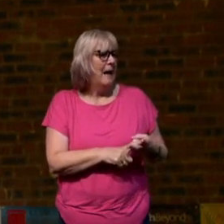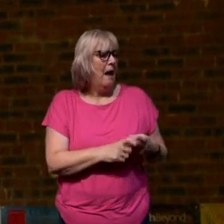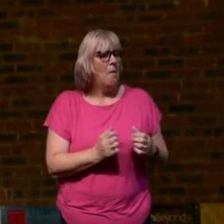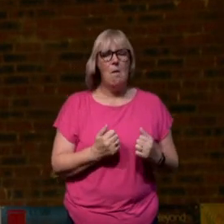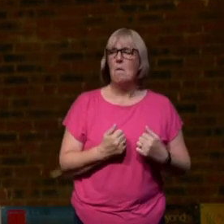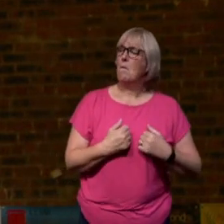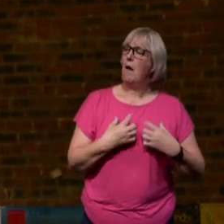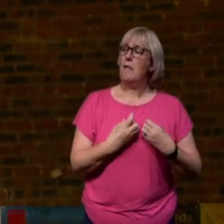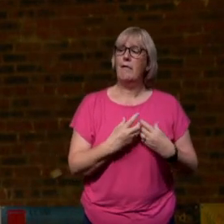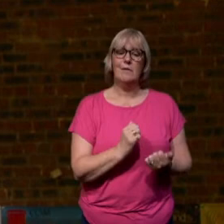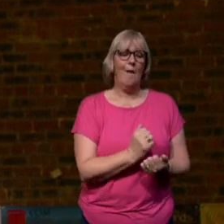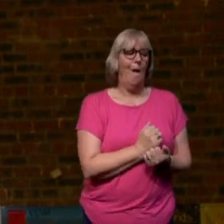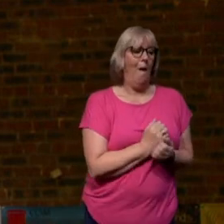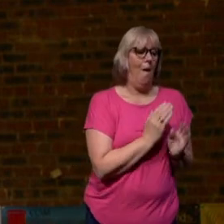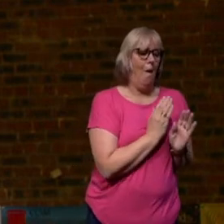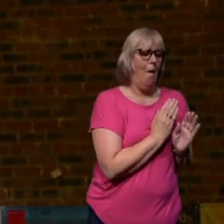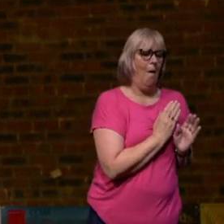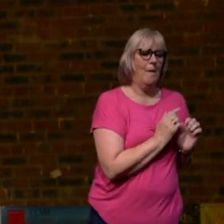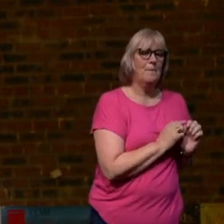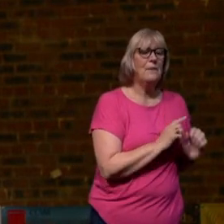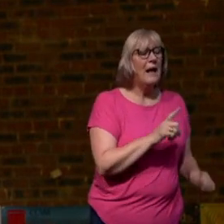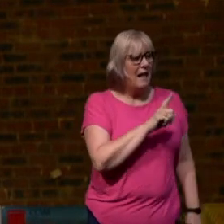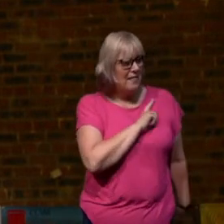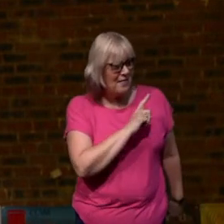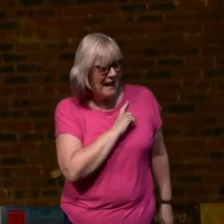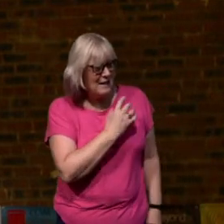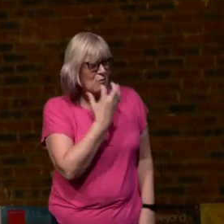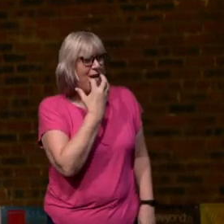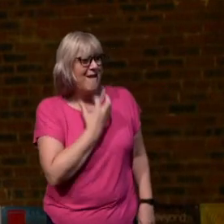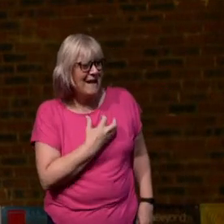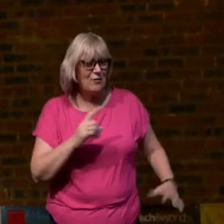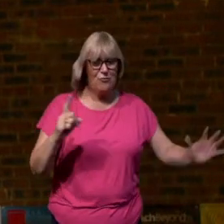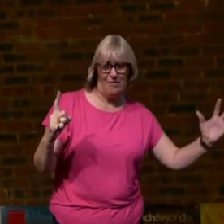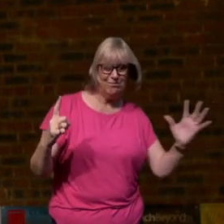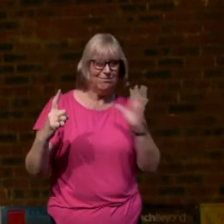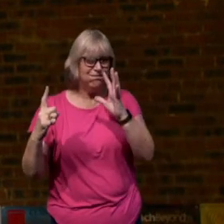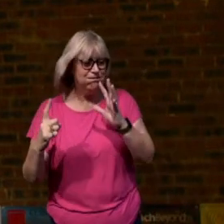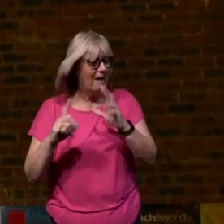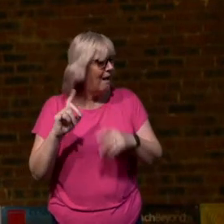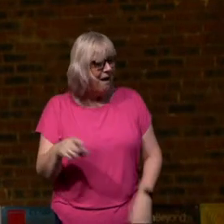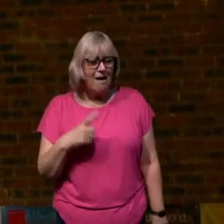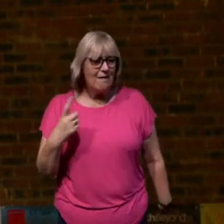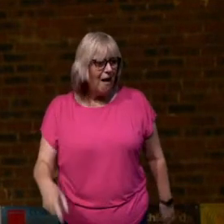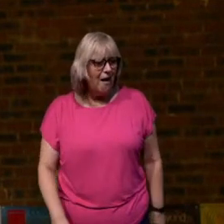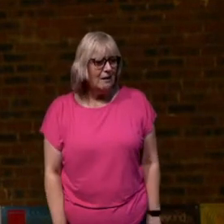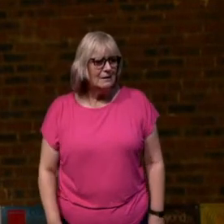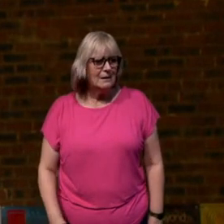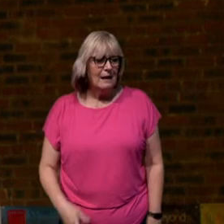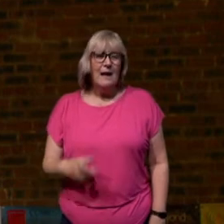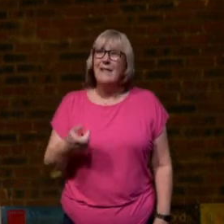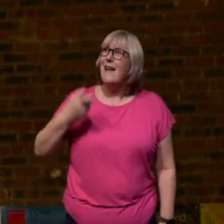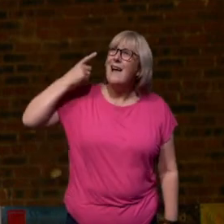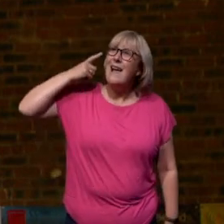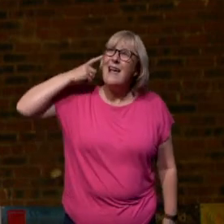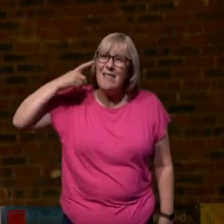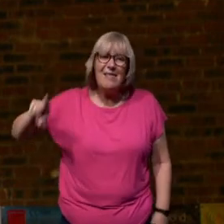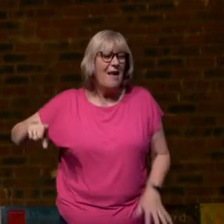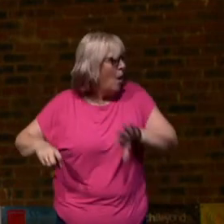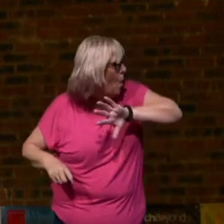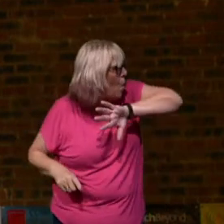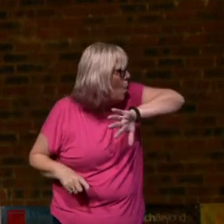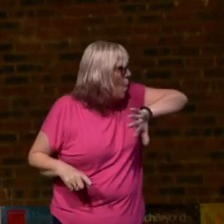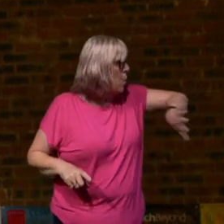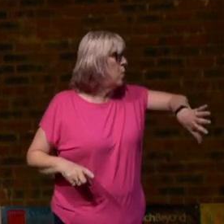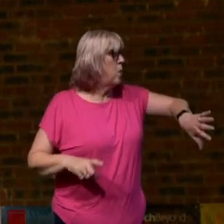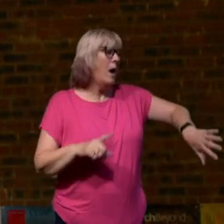own possessions. That is why the Israelites cannot stand against their enemies. They turn their backs and run because they've been